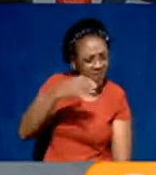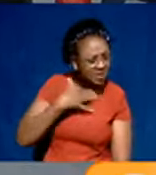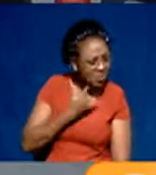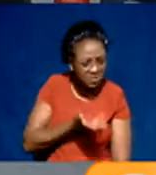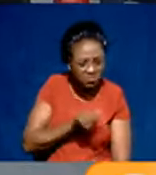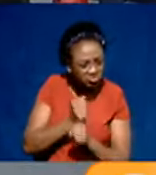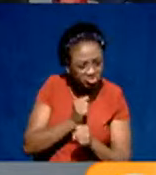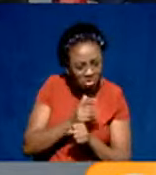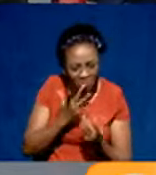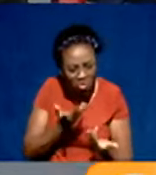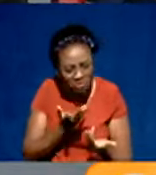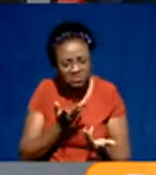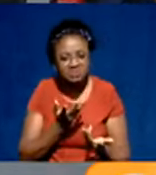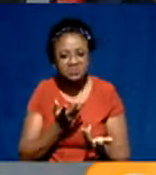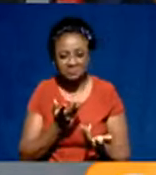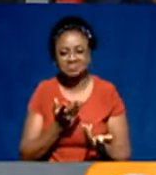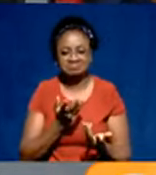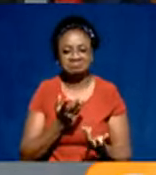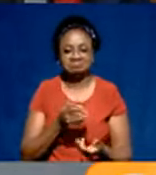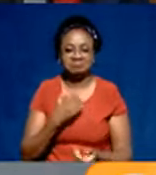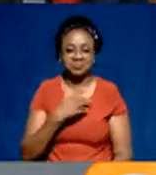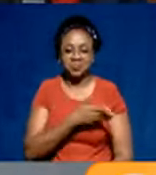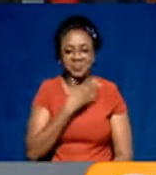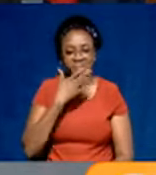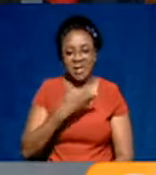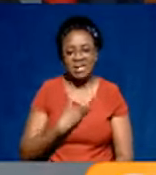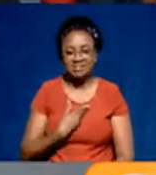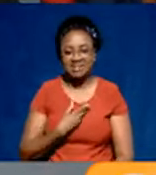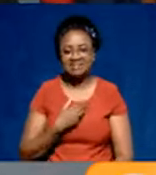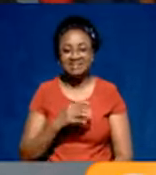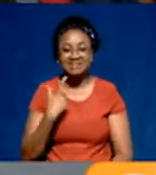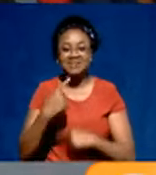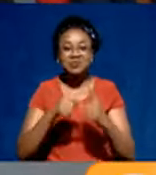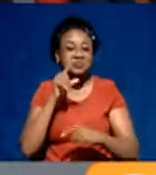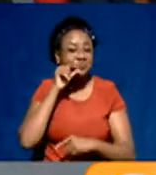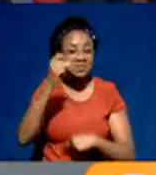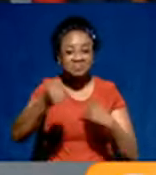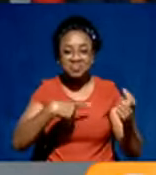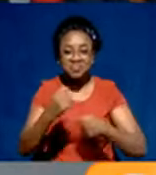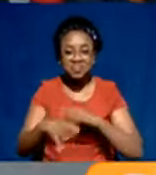up? Good question. Keep tweeting at Kunanga Jeff, at Citizen TV Kenya, the